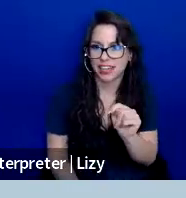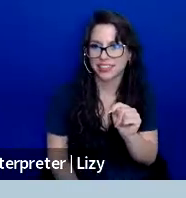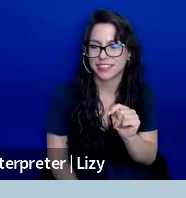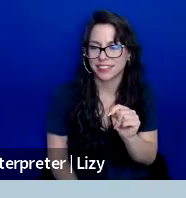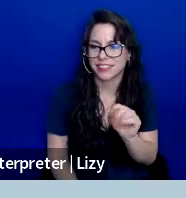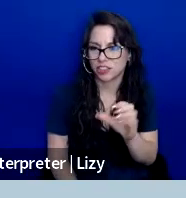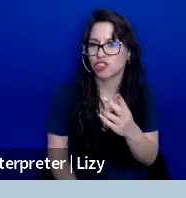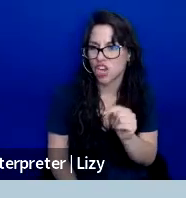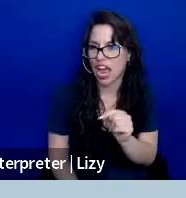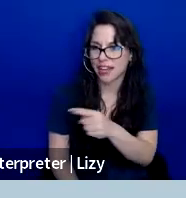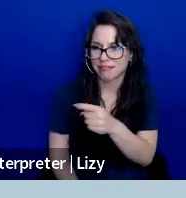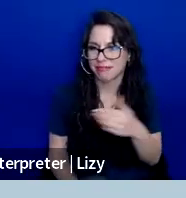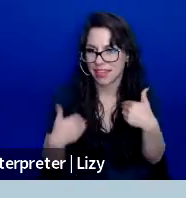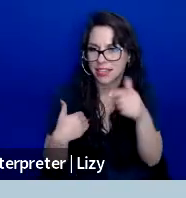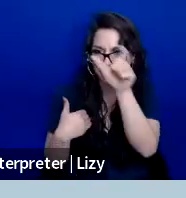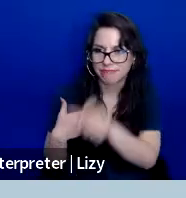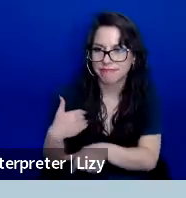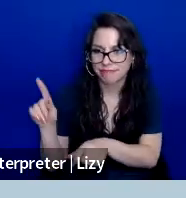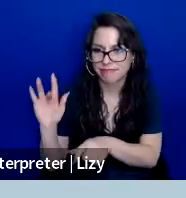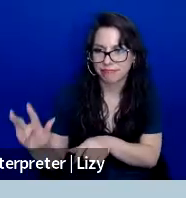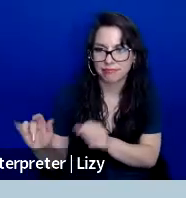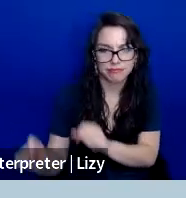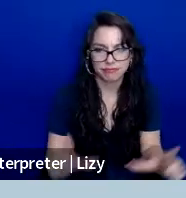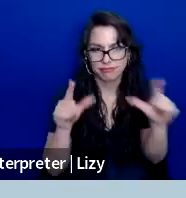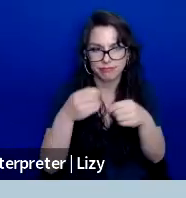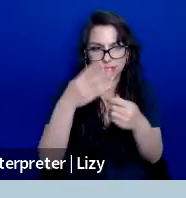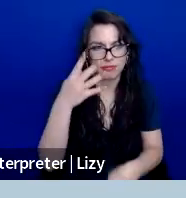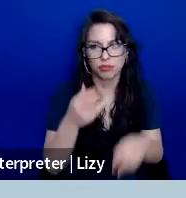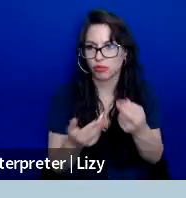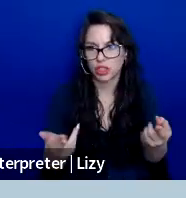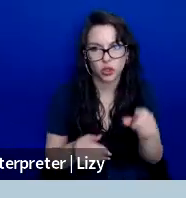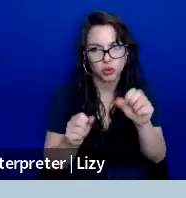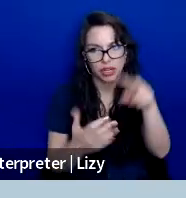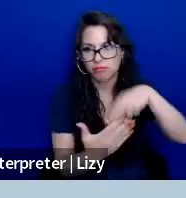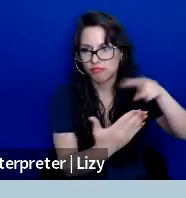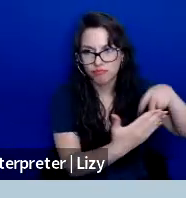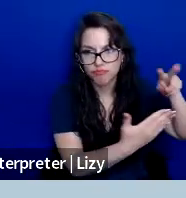great resources to look through. Absolutely, absolutely.